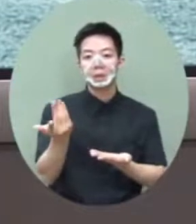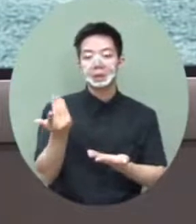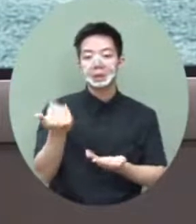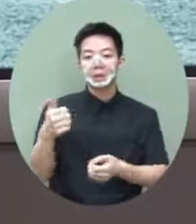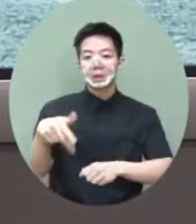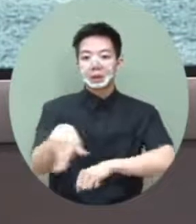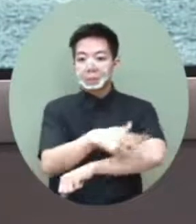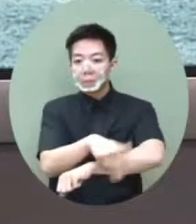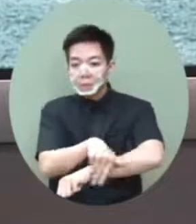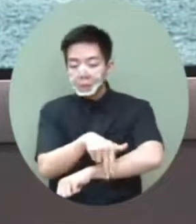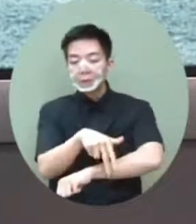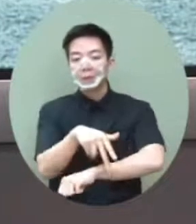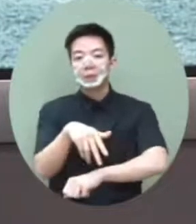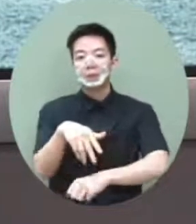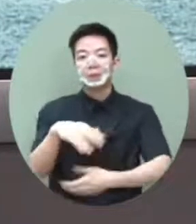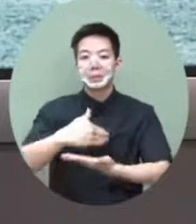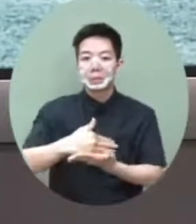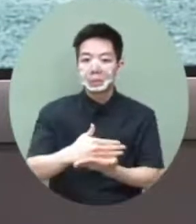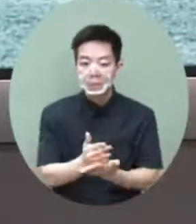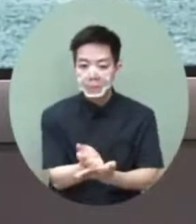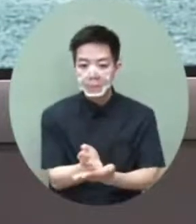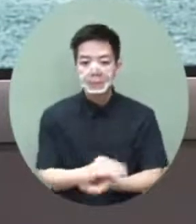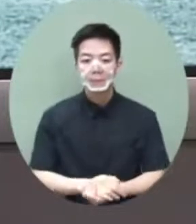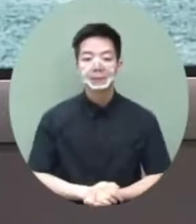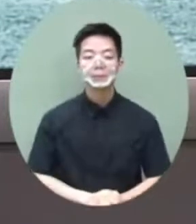We will keep in view the situation.